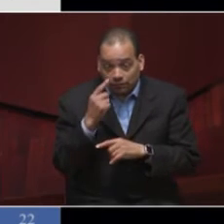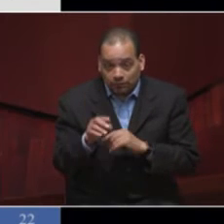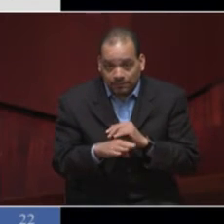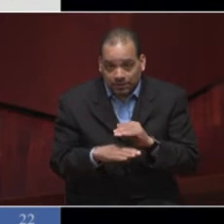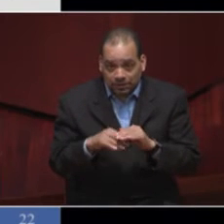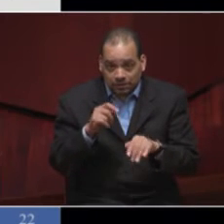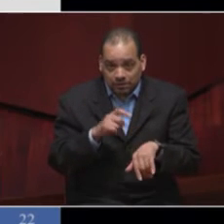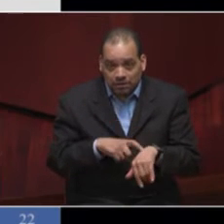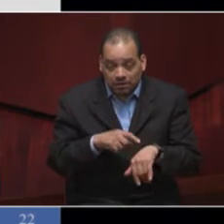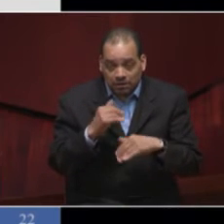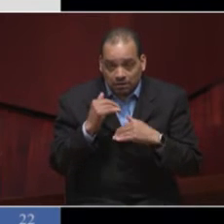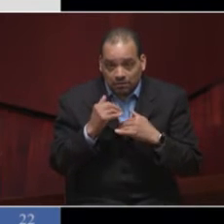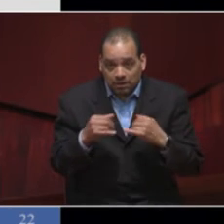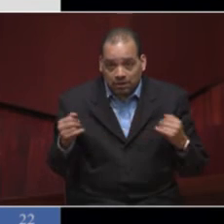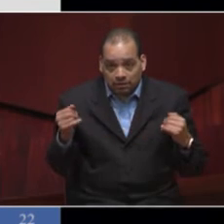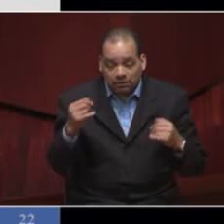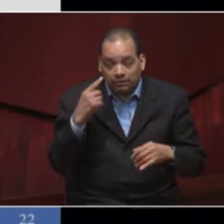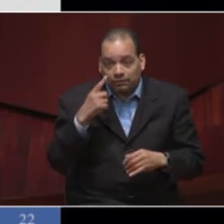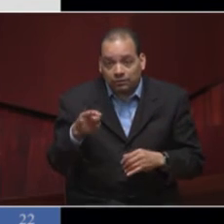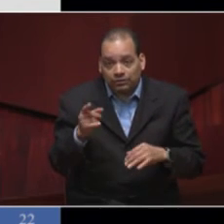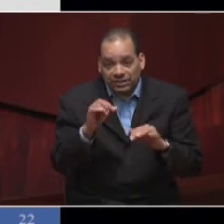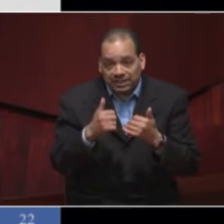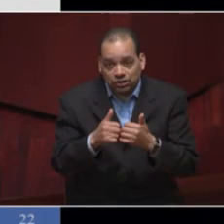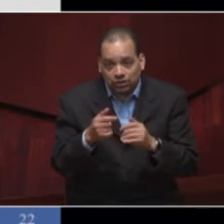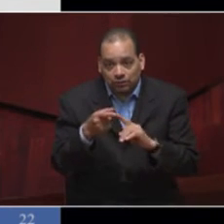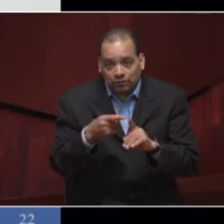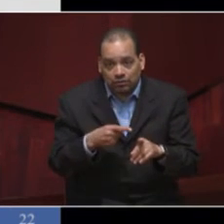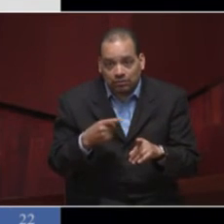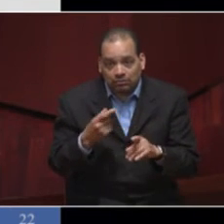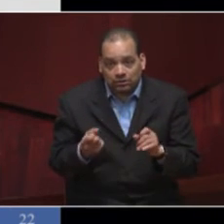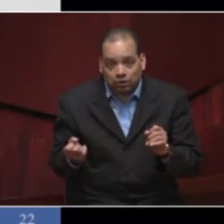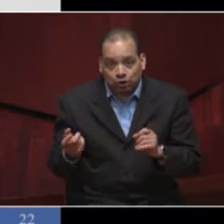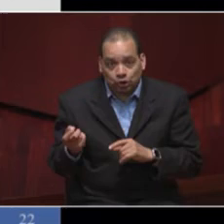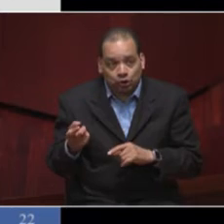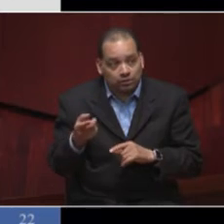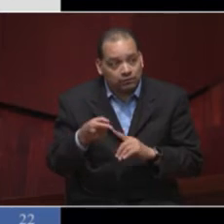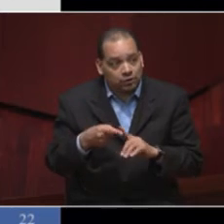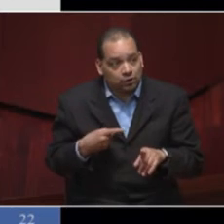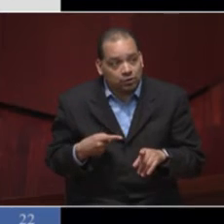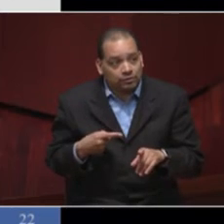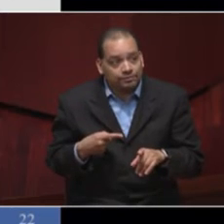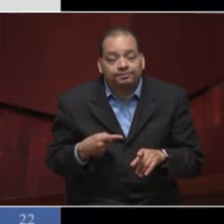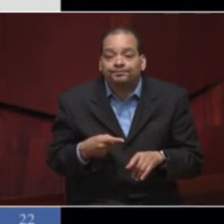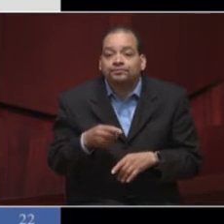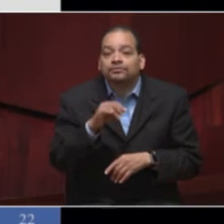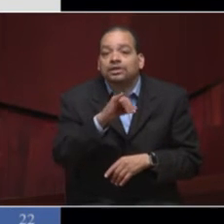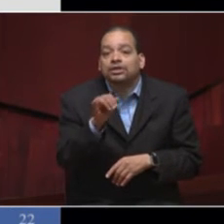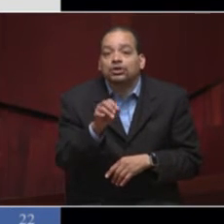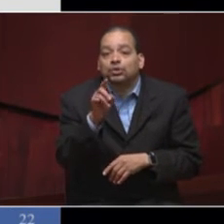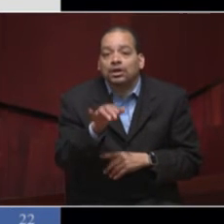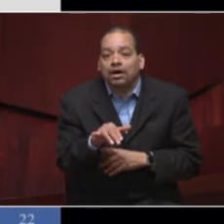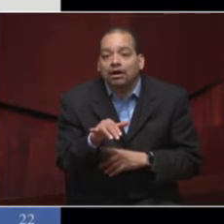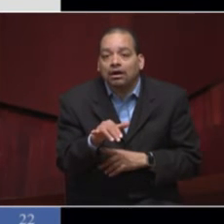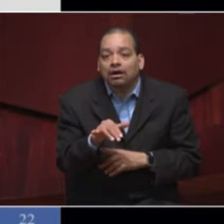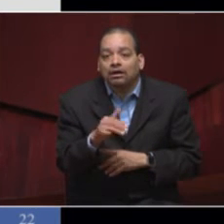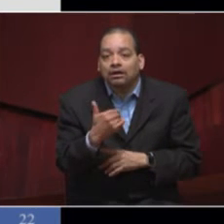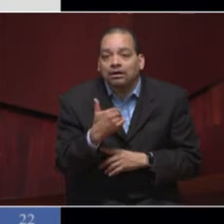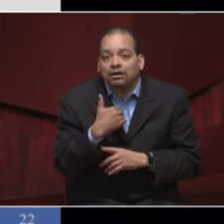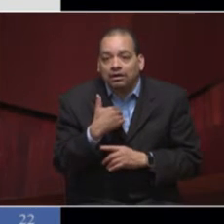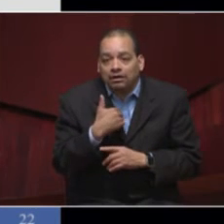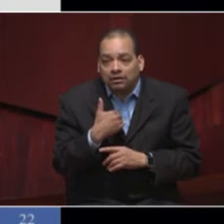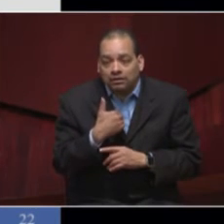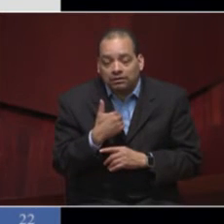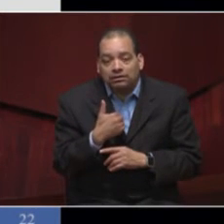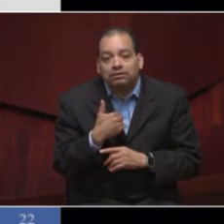for agencies from the last couple of years. In early July, you'll receive a spreadsheet